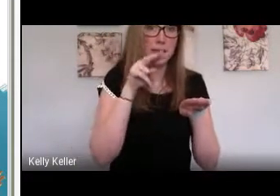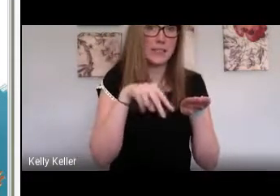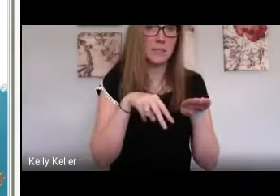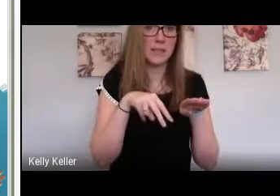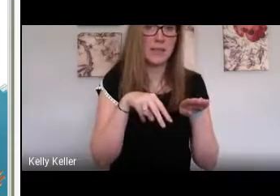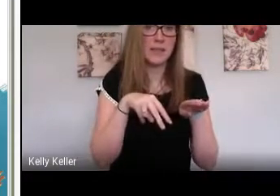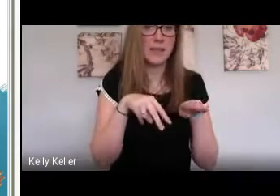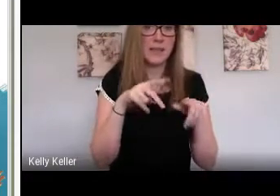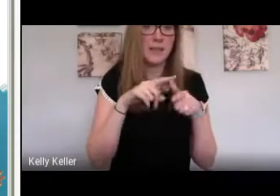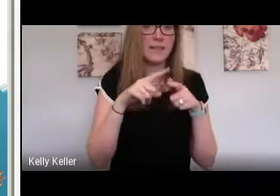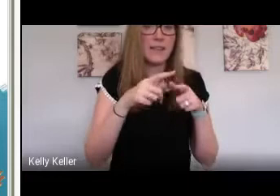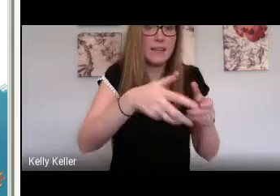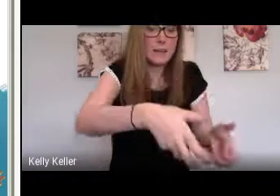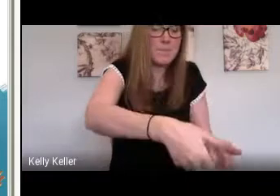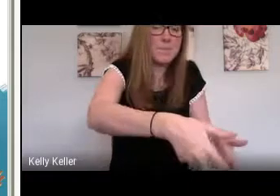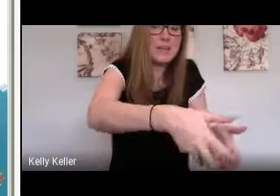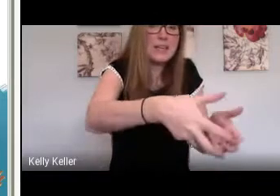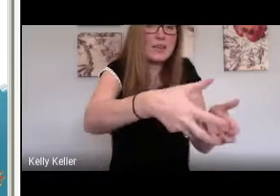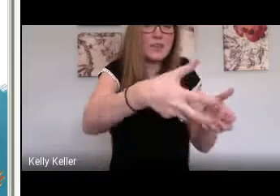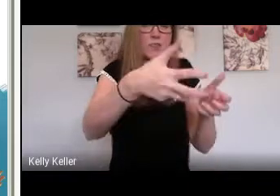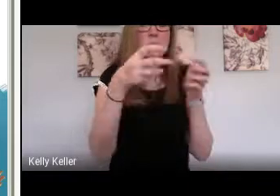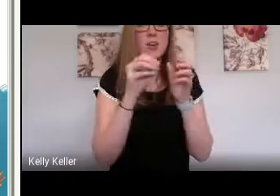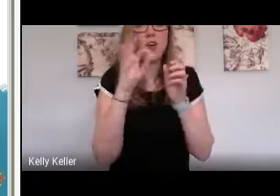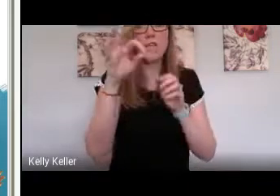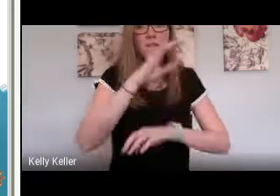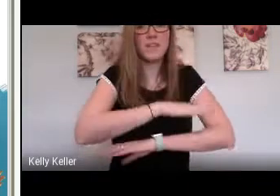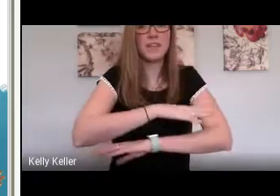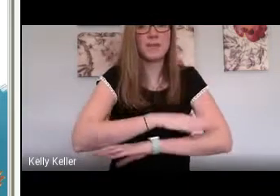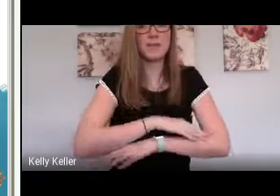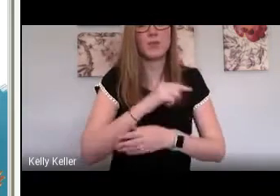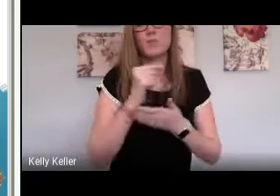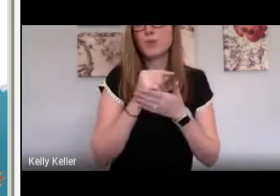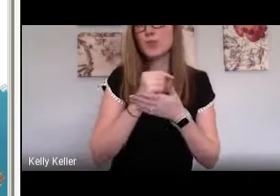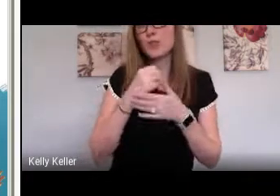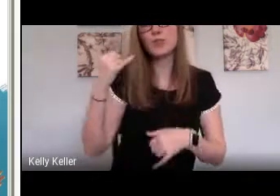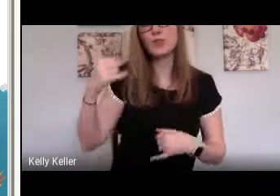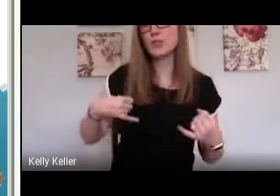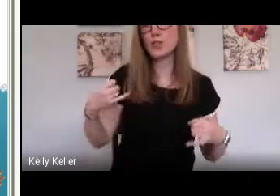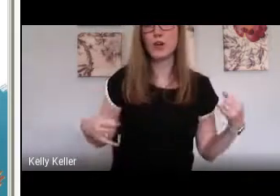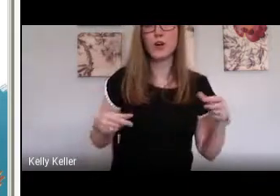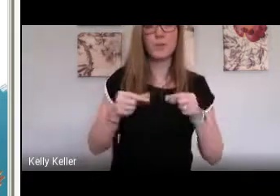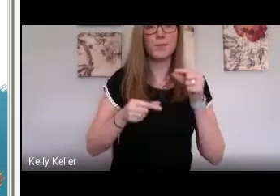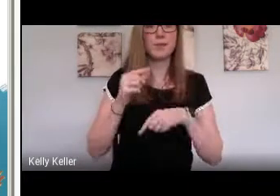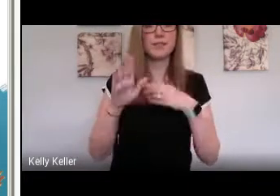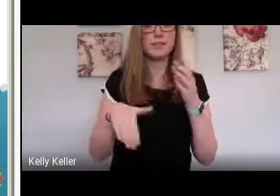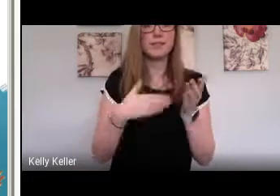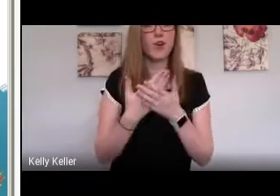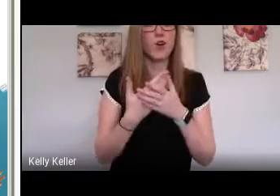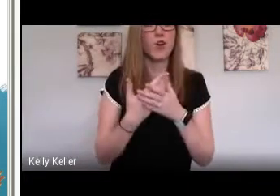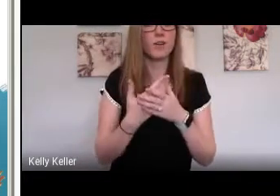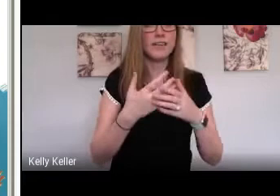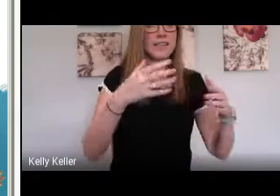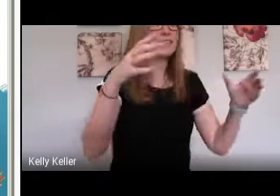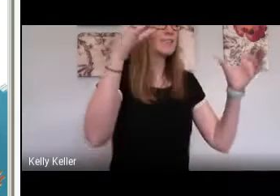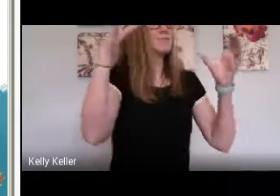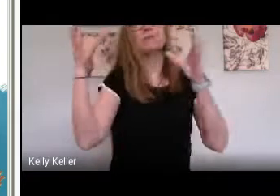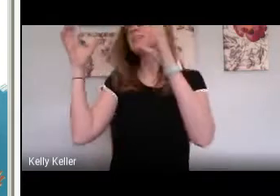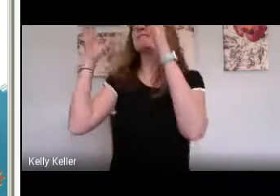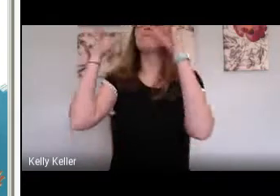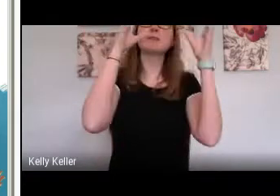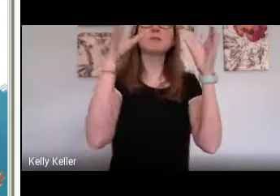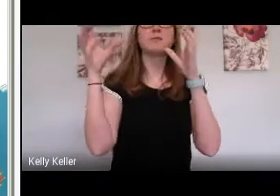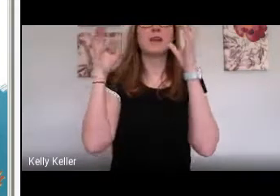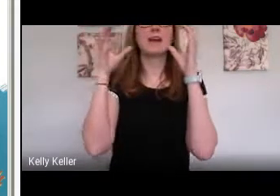inspects me then he feels me off the table glue yarn bricks and all he